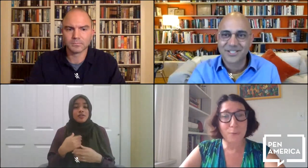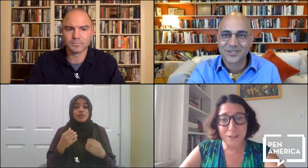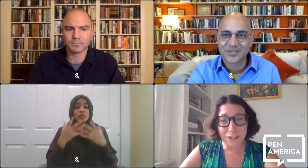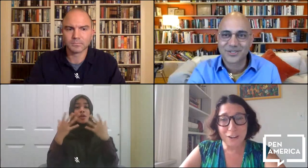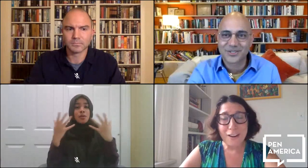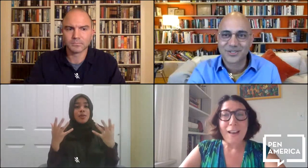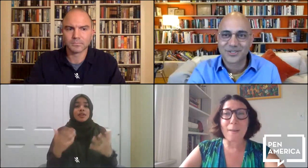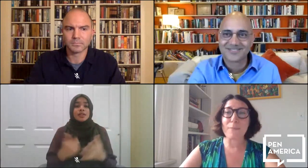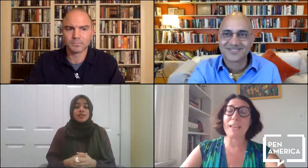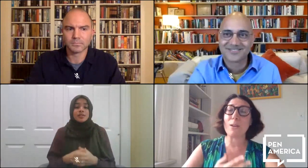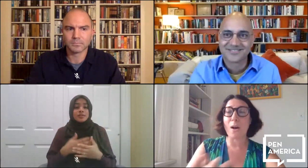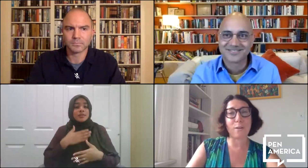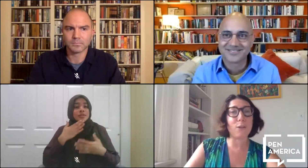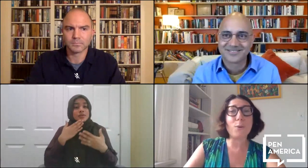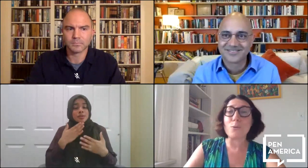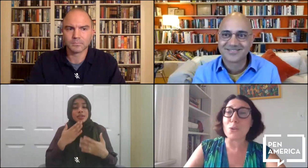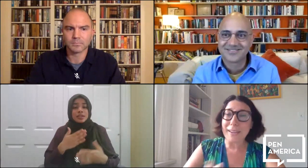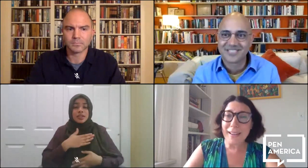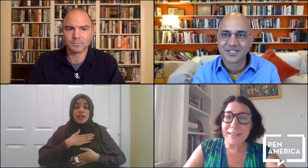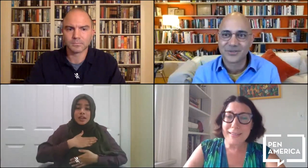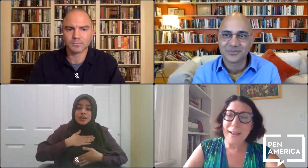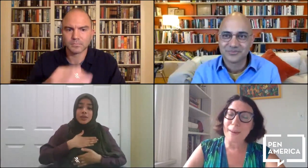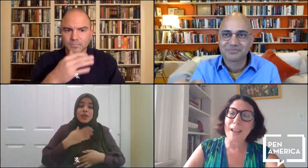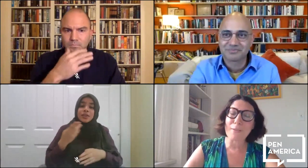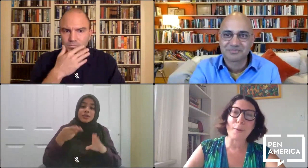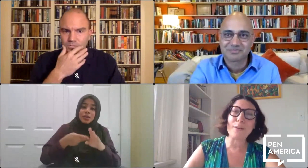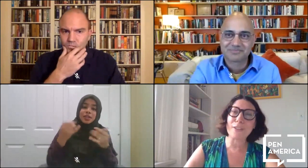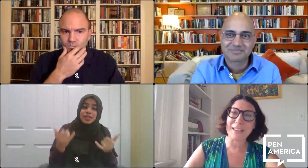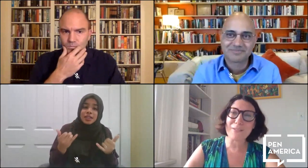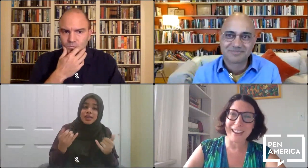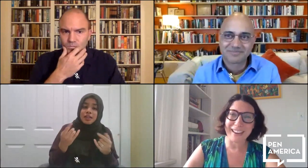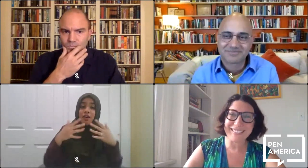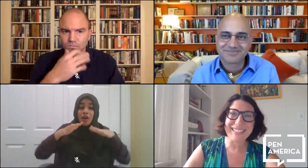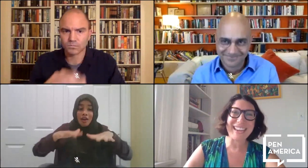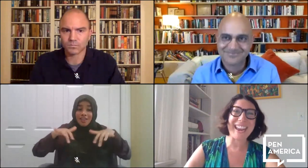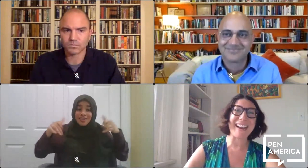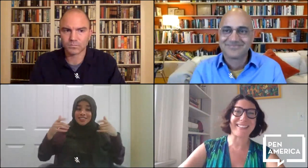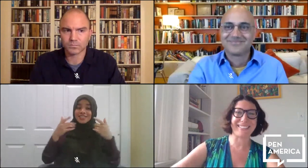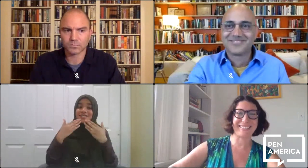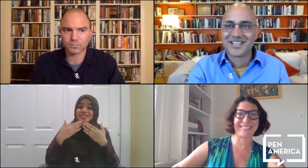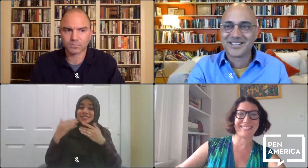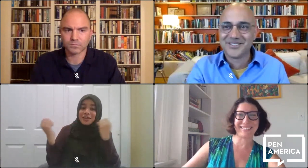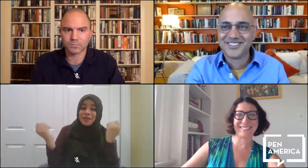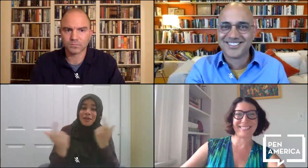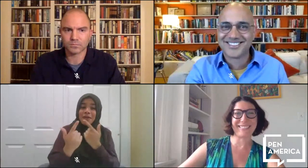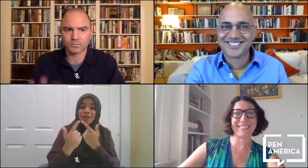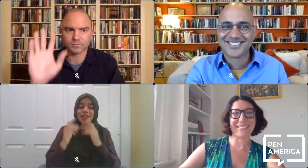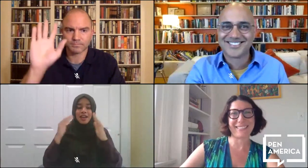such a pleasure. Thank you to all of you who joined us. Have a wonderful evening. Take care.